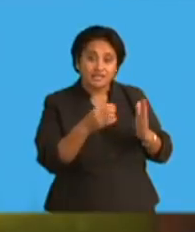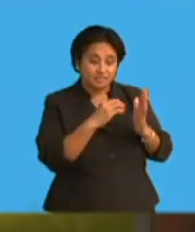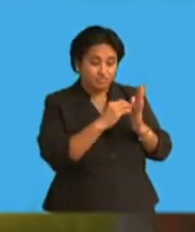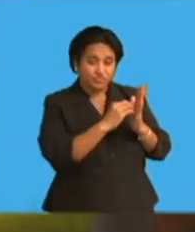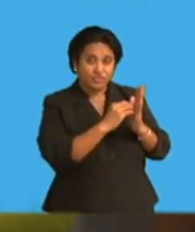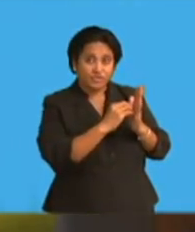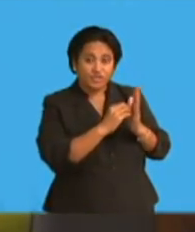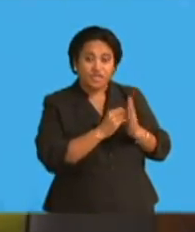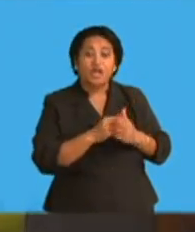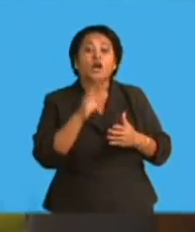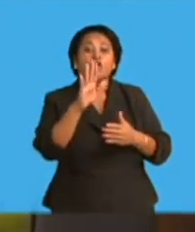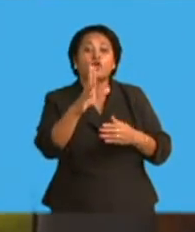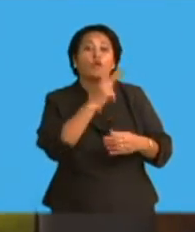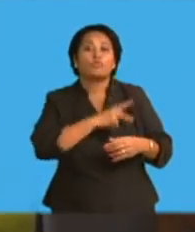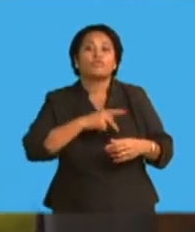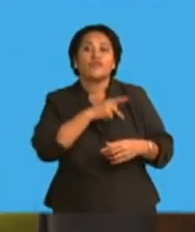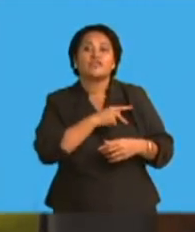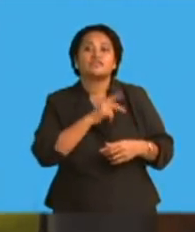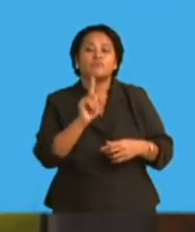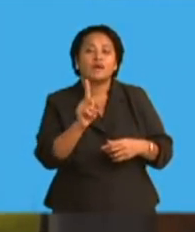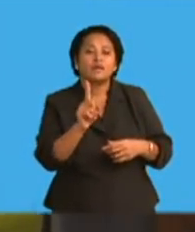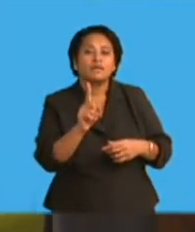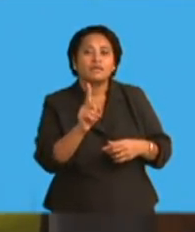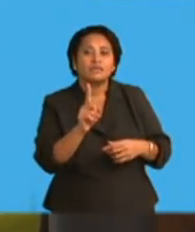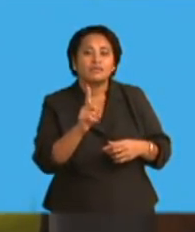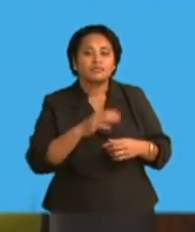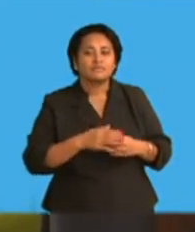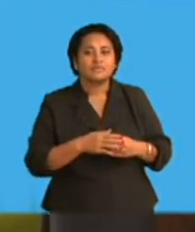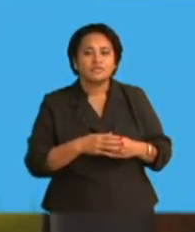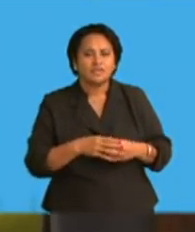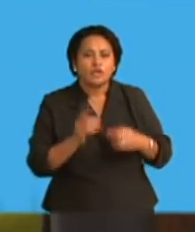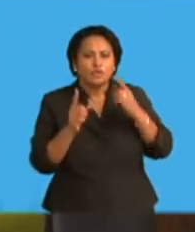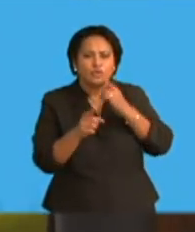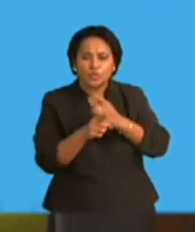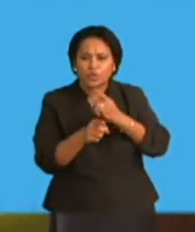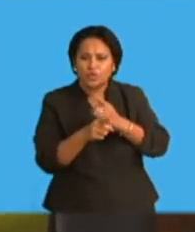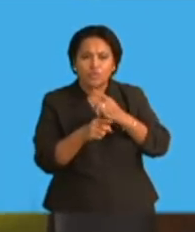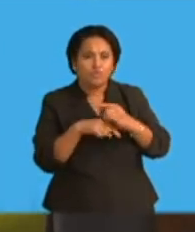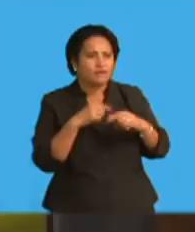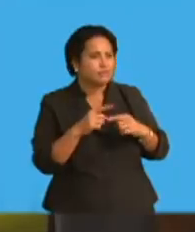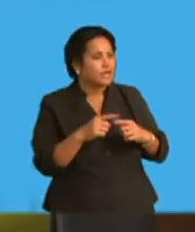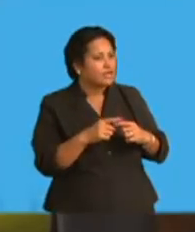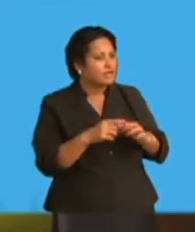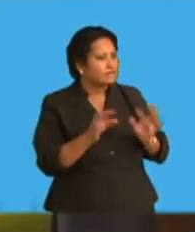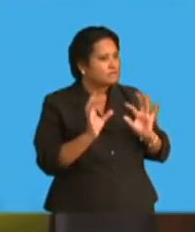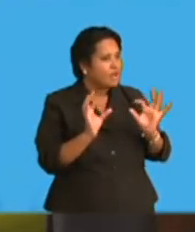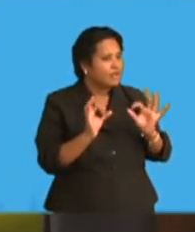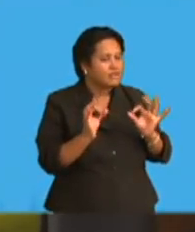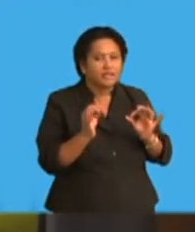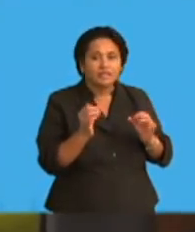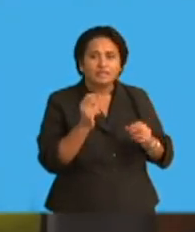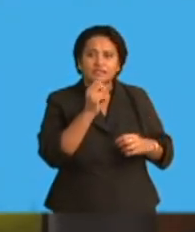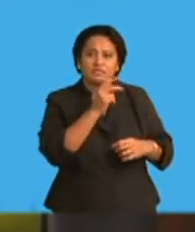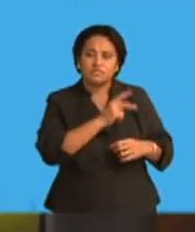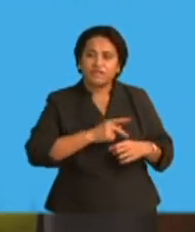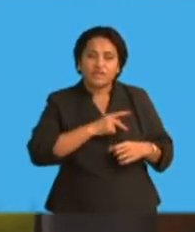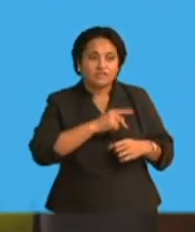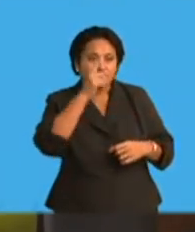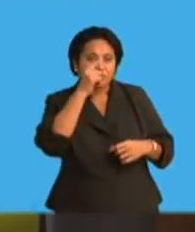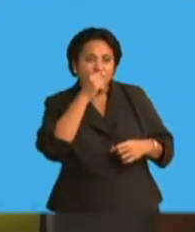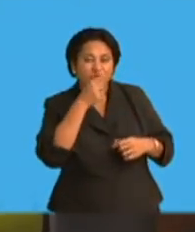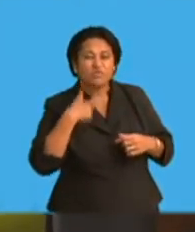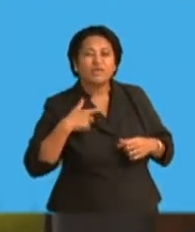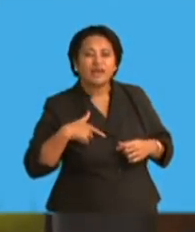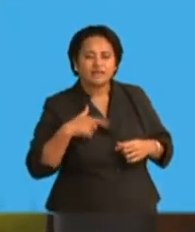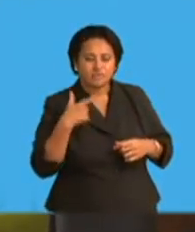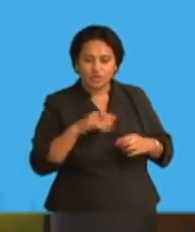where's the brain drain? They talk about the lack of specialists. Why? Because there was no investment in our human capital. You don't